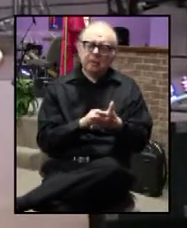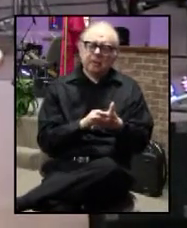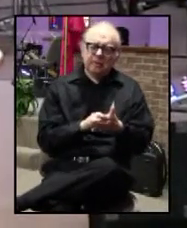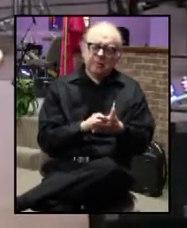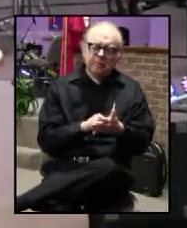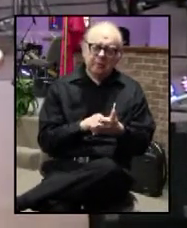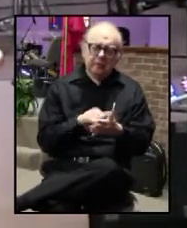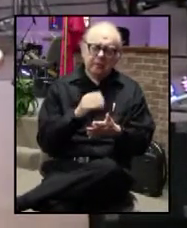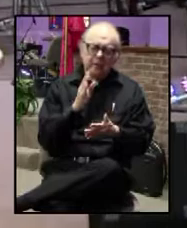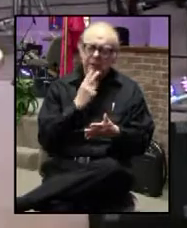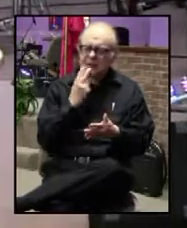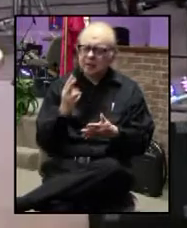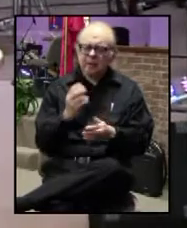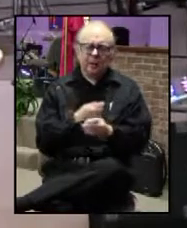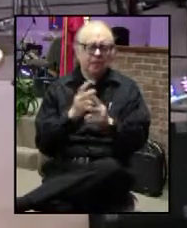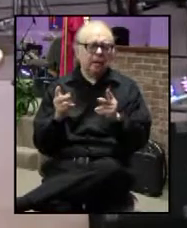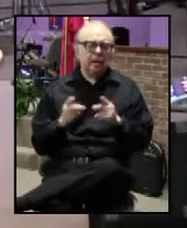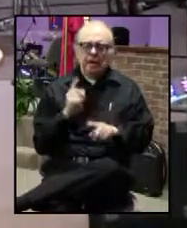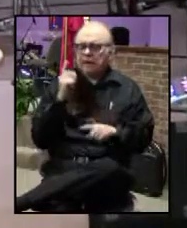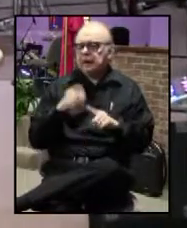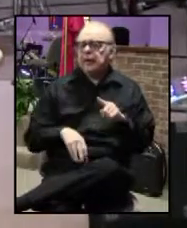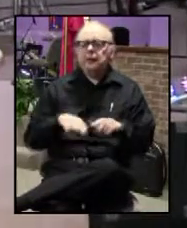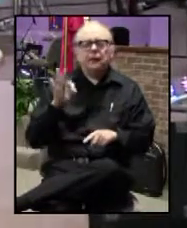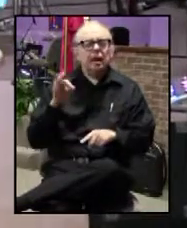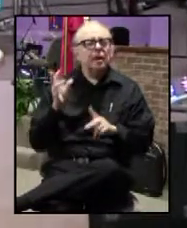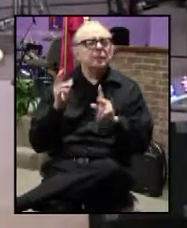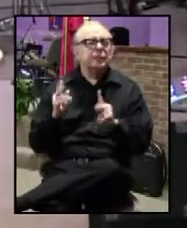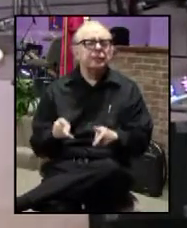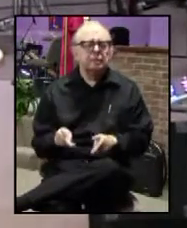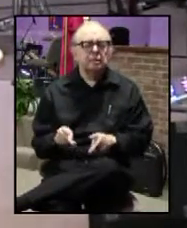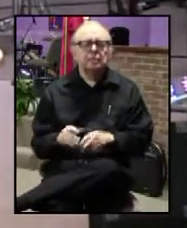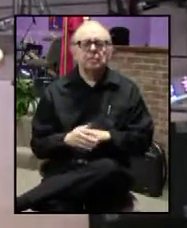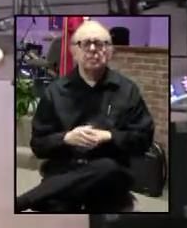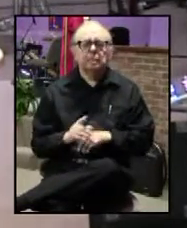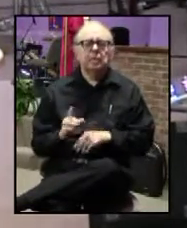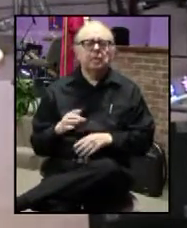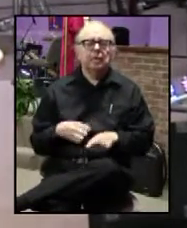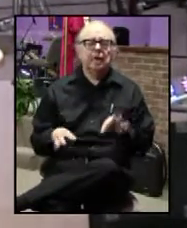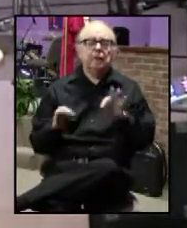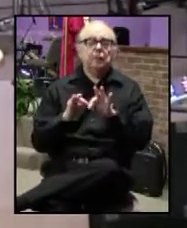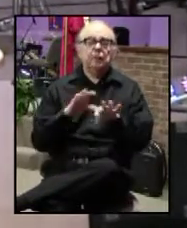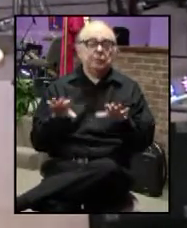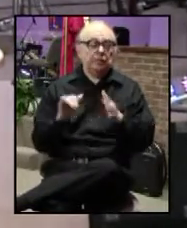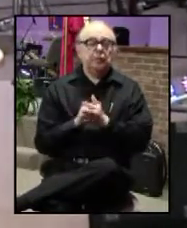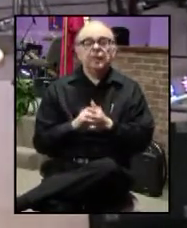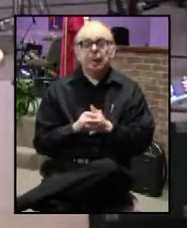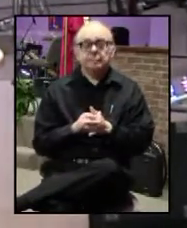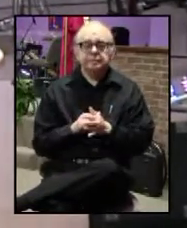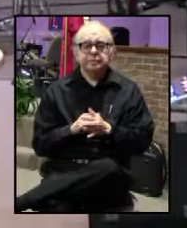He looked everywhere and couldn't find anyone worthy to do that